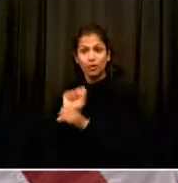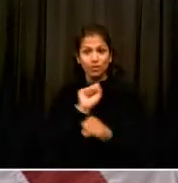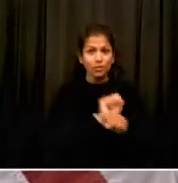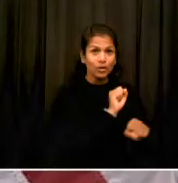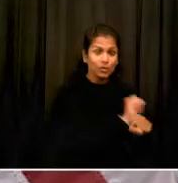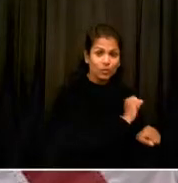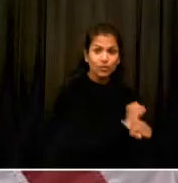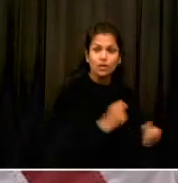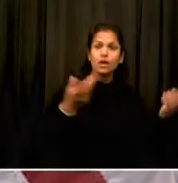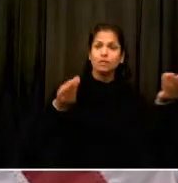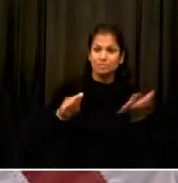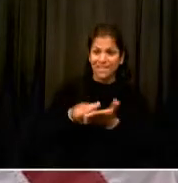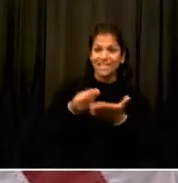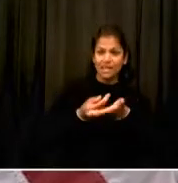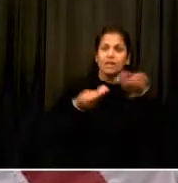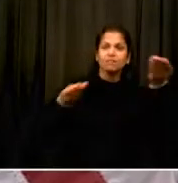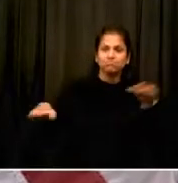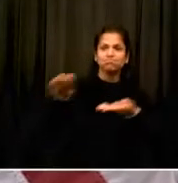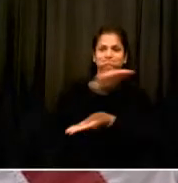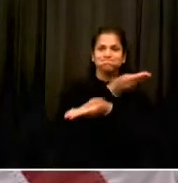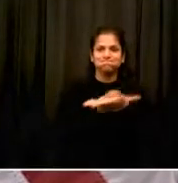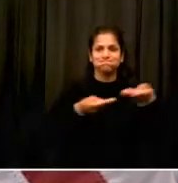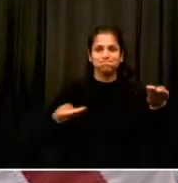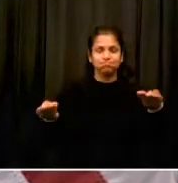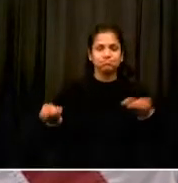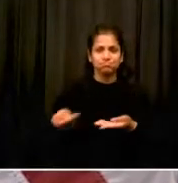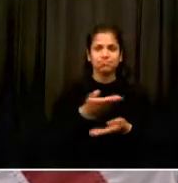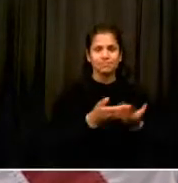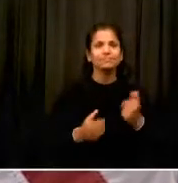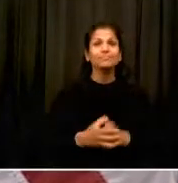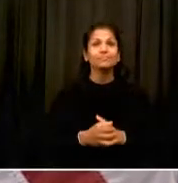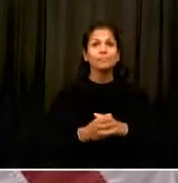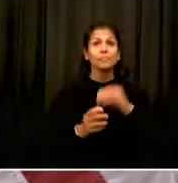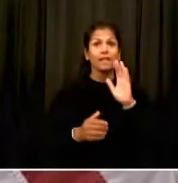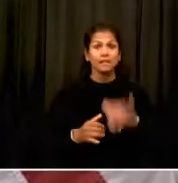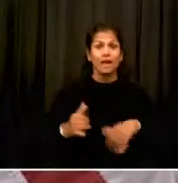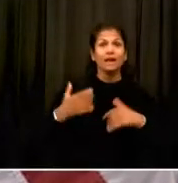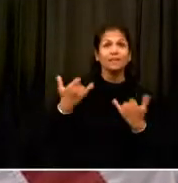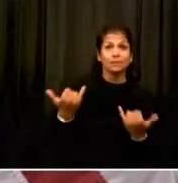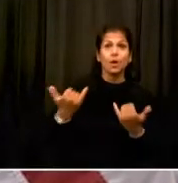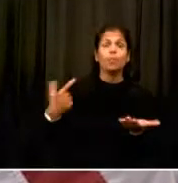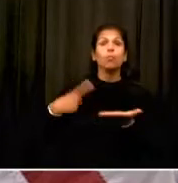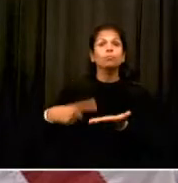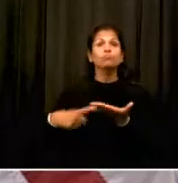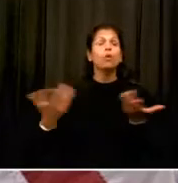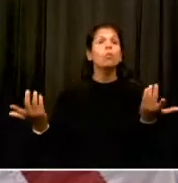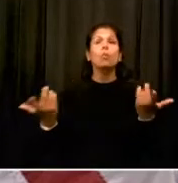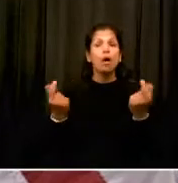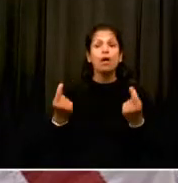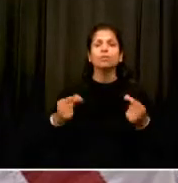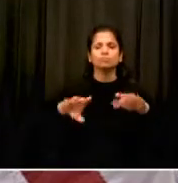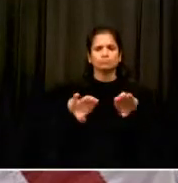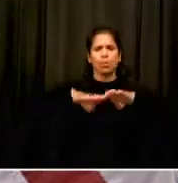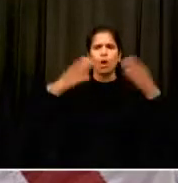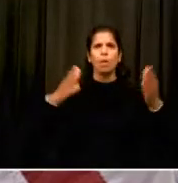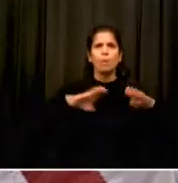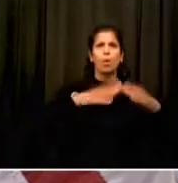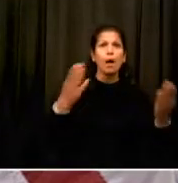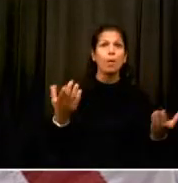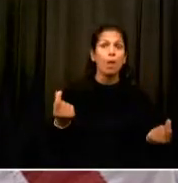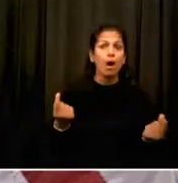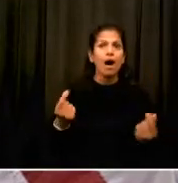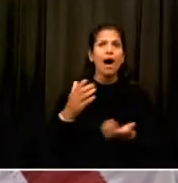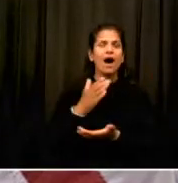In a few minutes, we'll talk about our public pools starting to open again. Some of them are going to be open as early as tomorrow, and that's good news for this